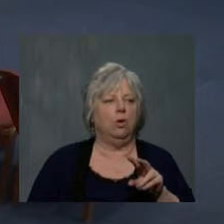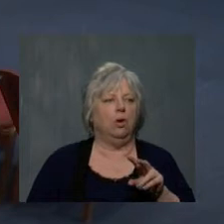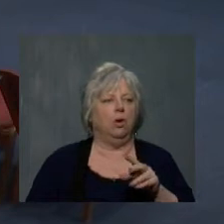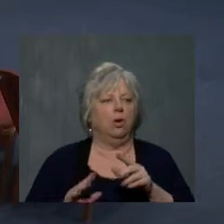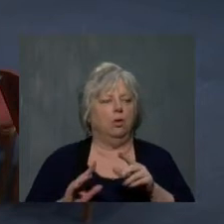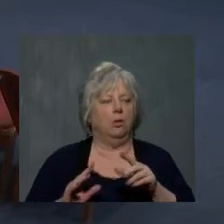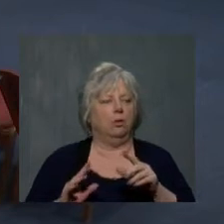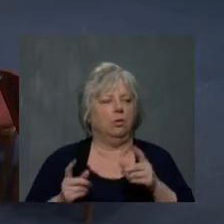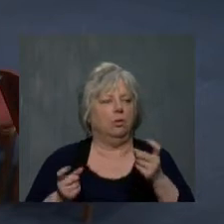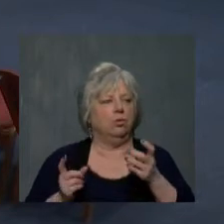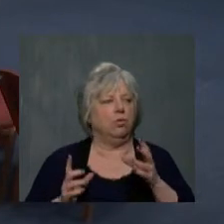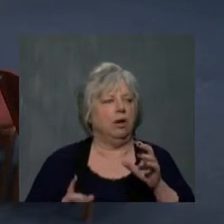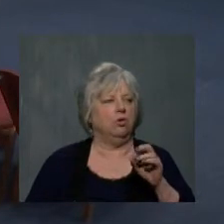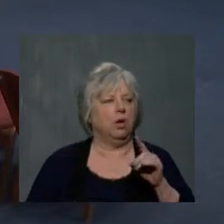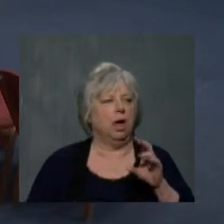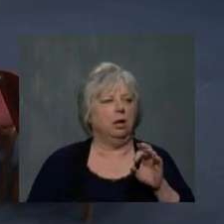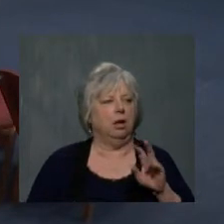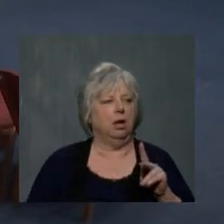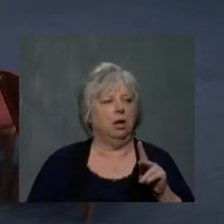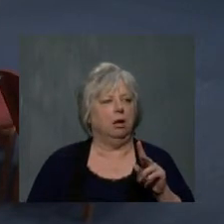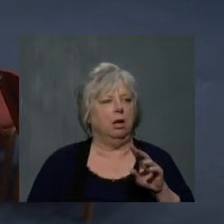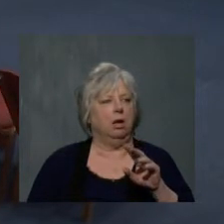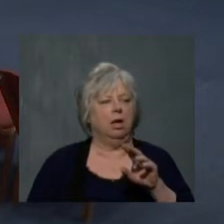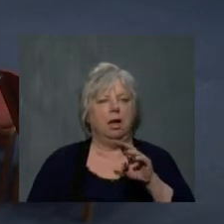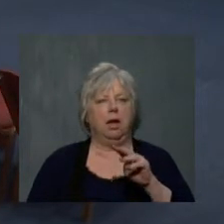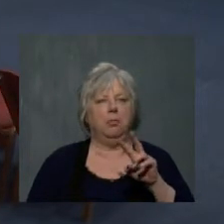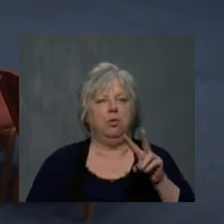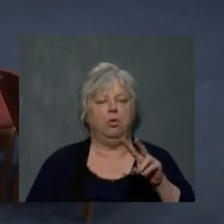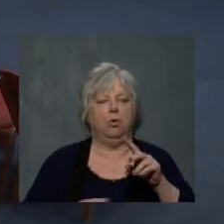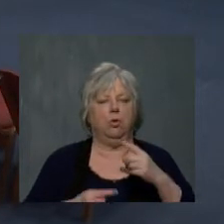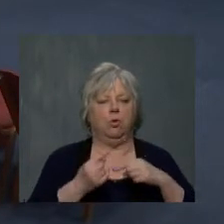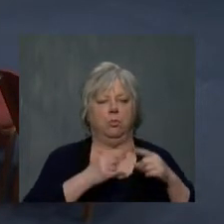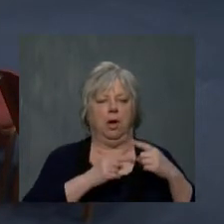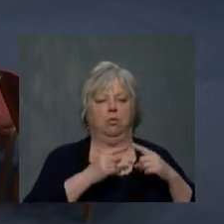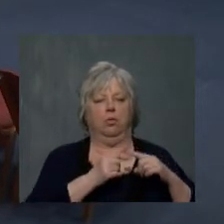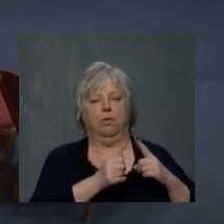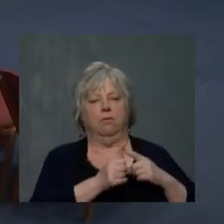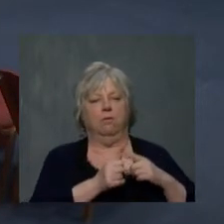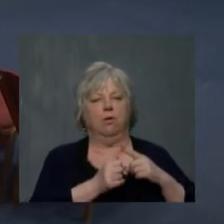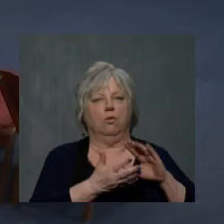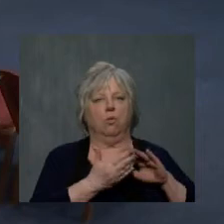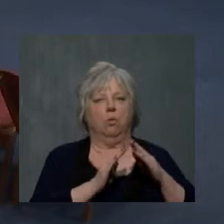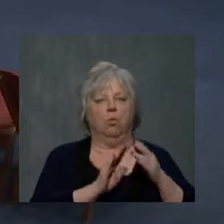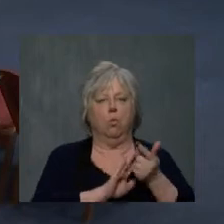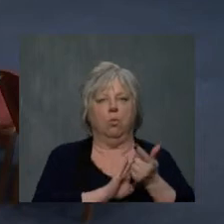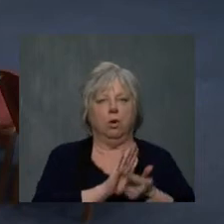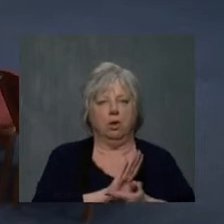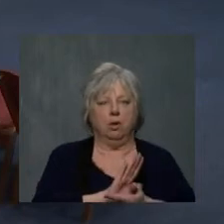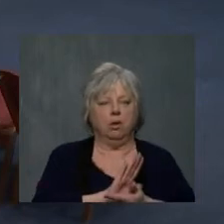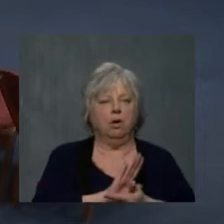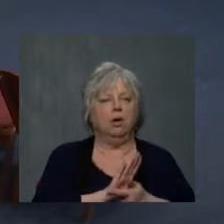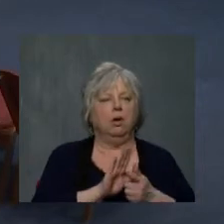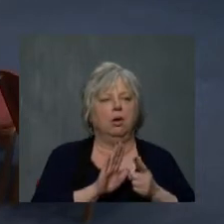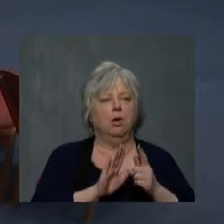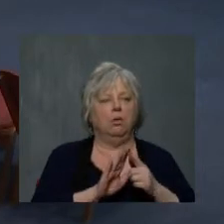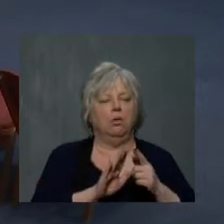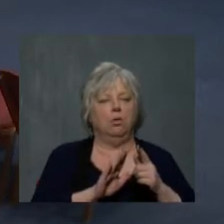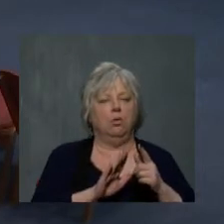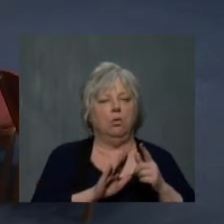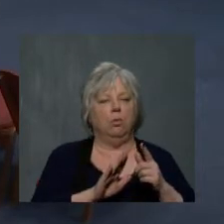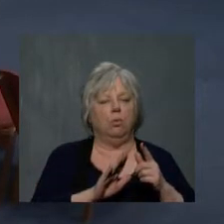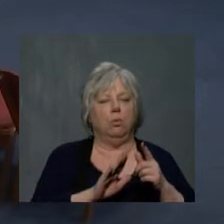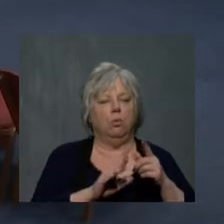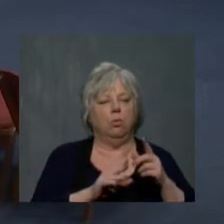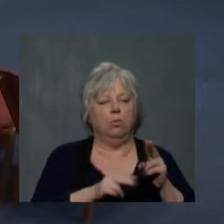Adcock, M2 dates back to the initial ordinance to levy the